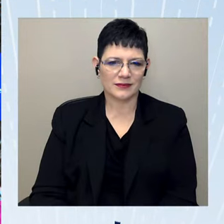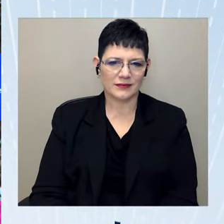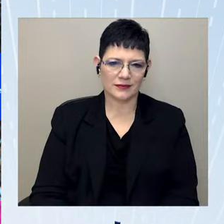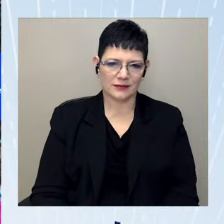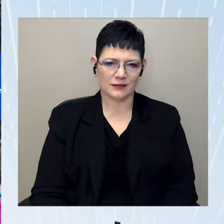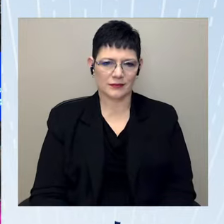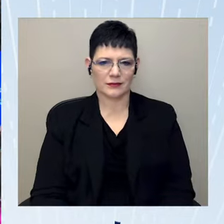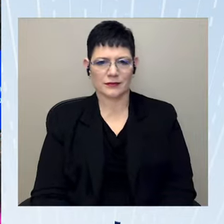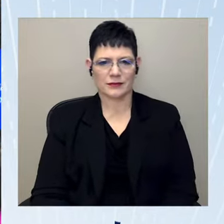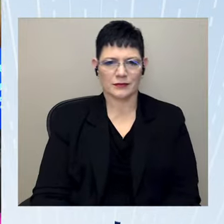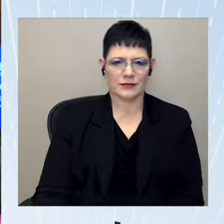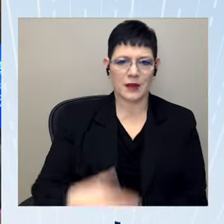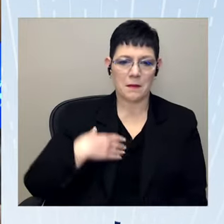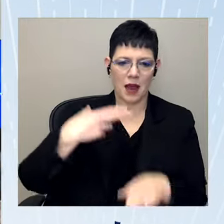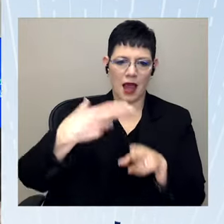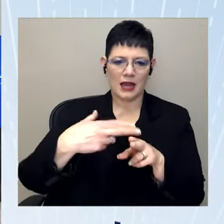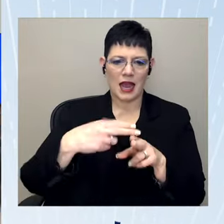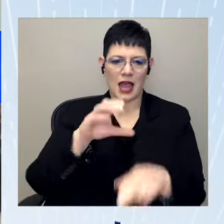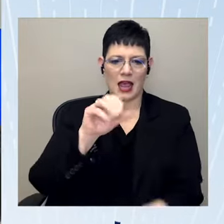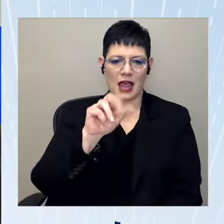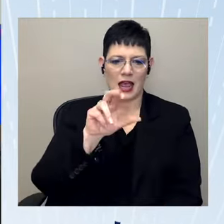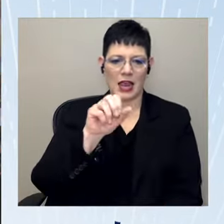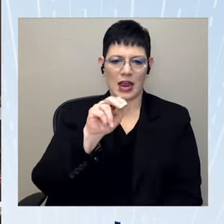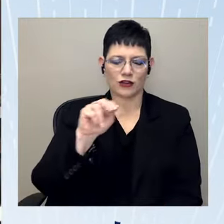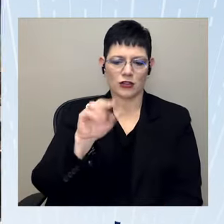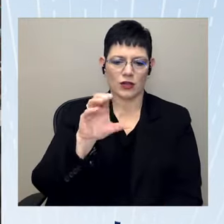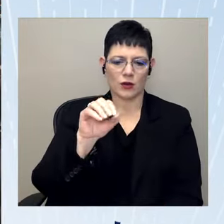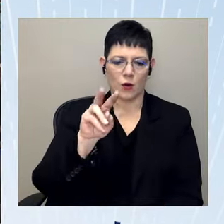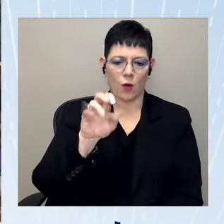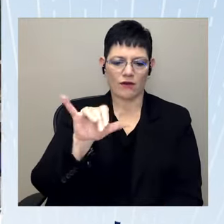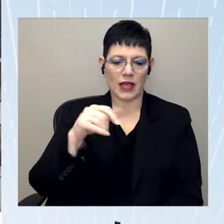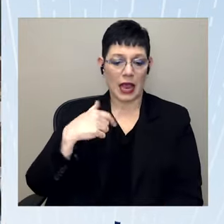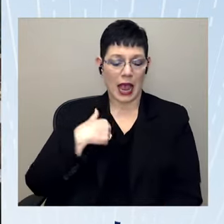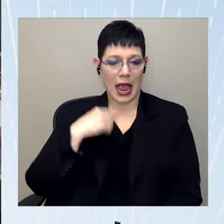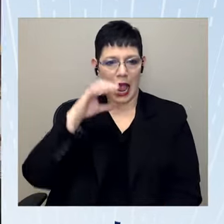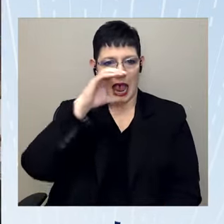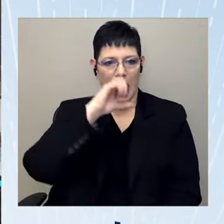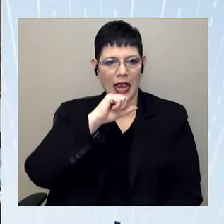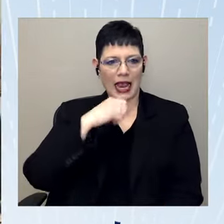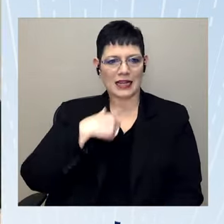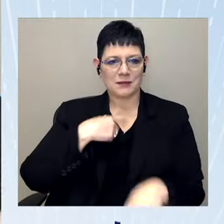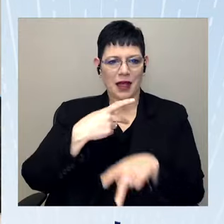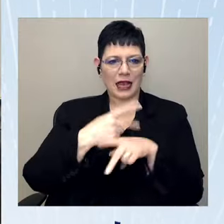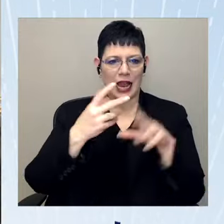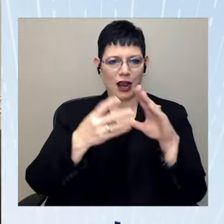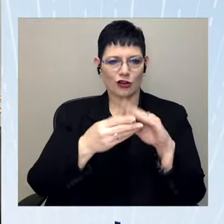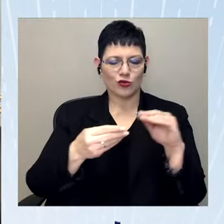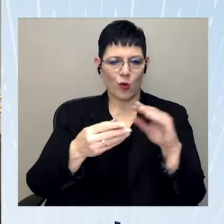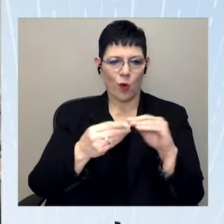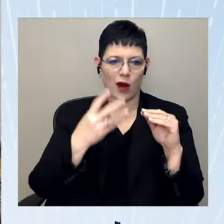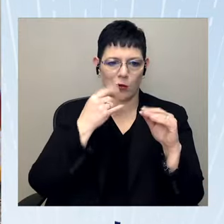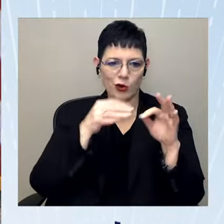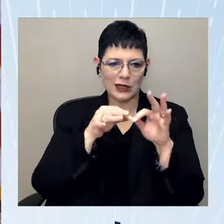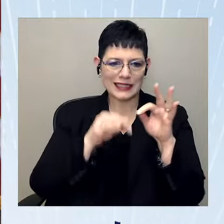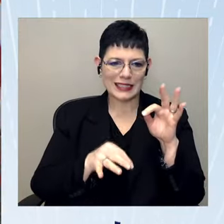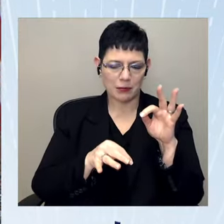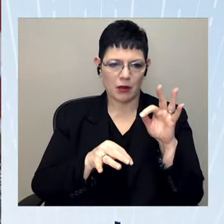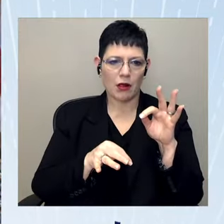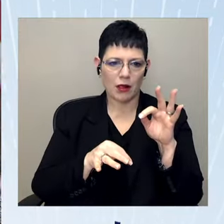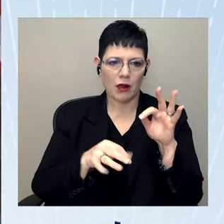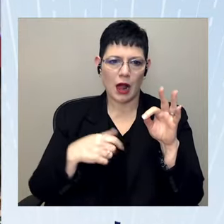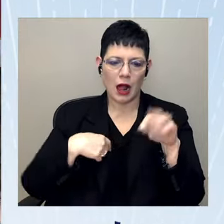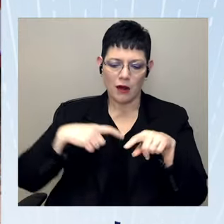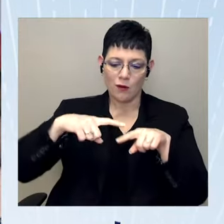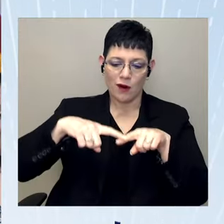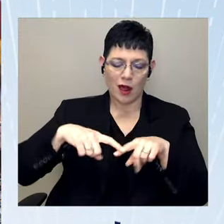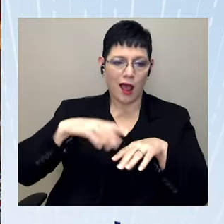My name is Carson Covey. I guess my care story is pretty simple. I have relied on caregivers